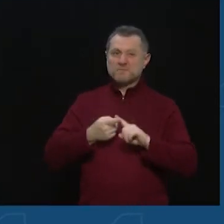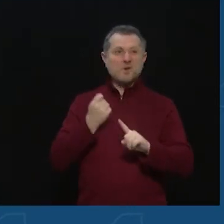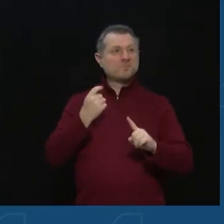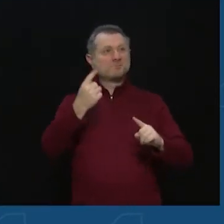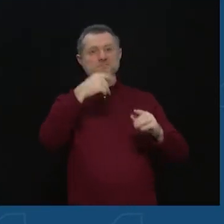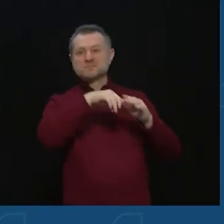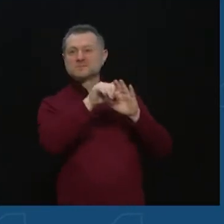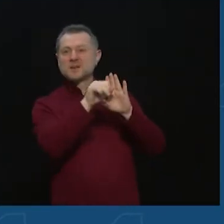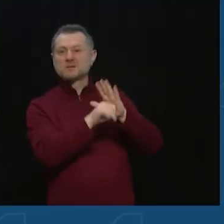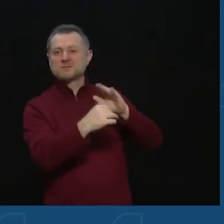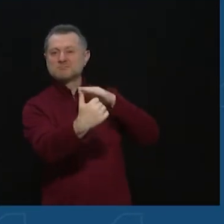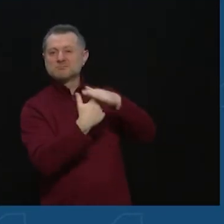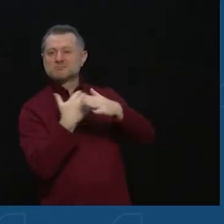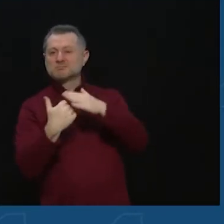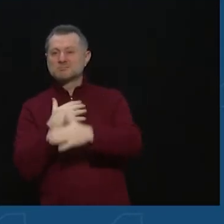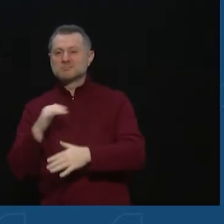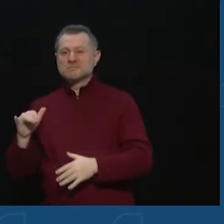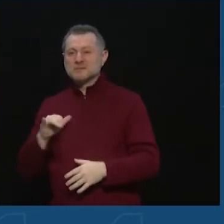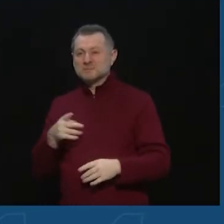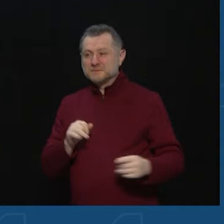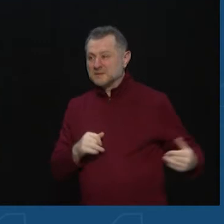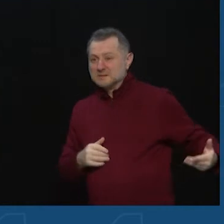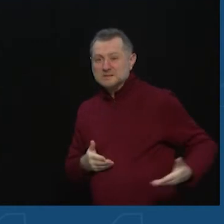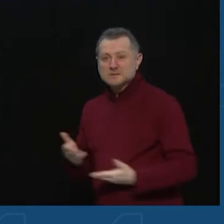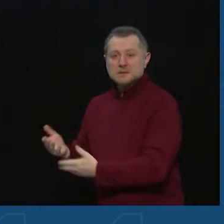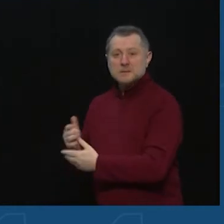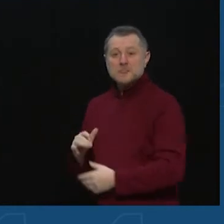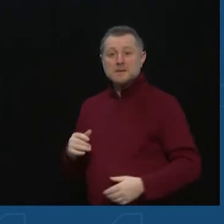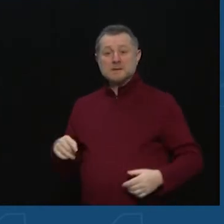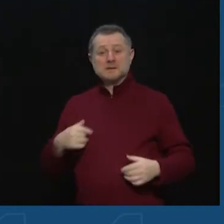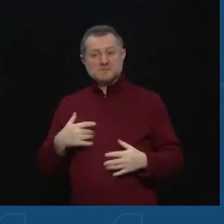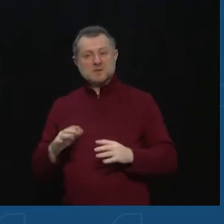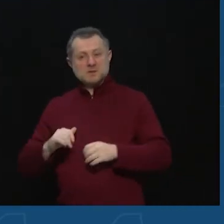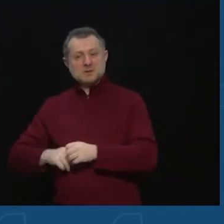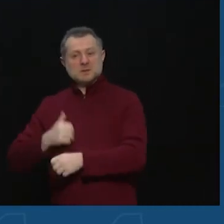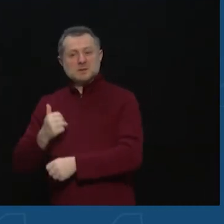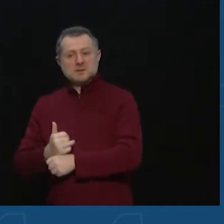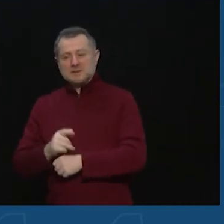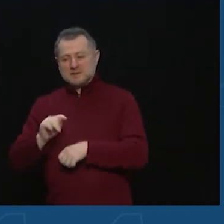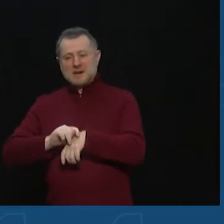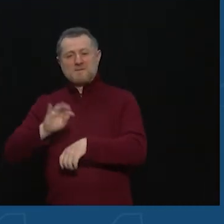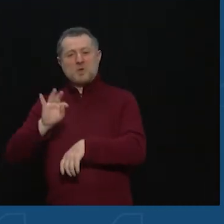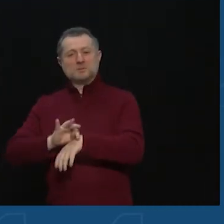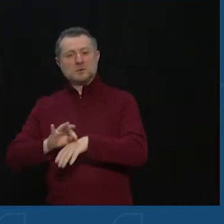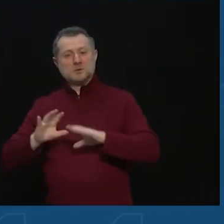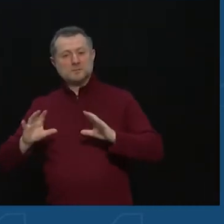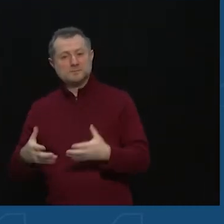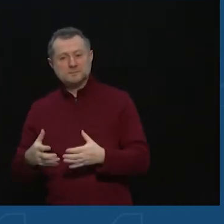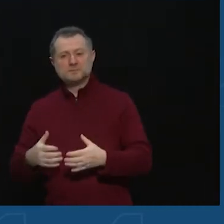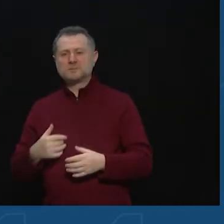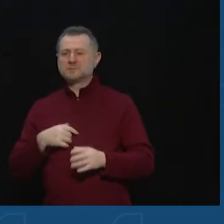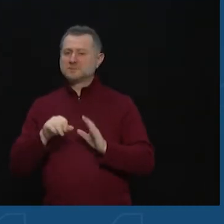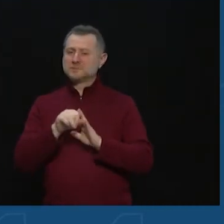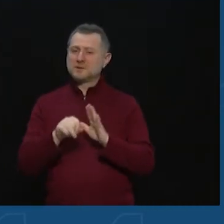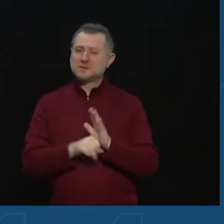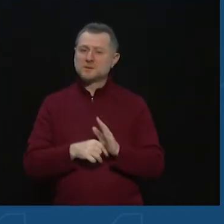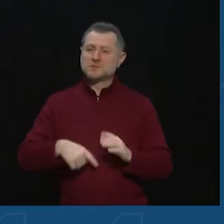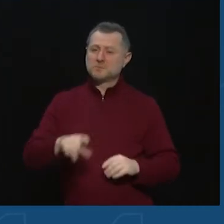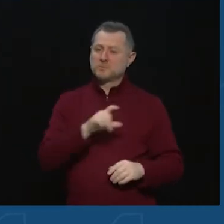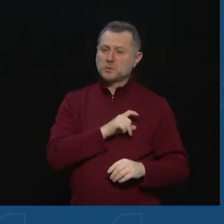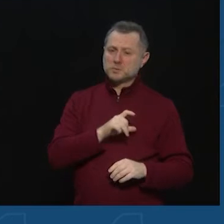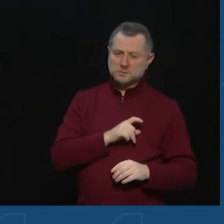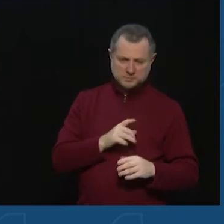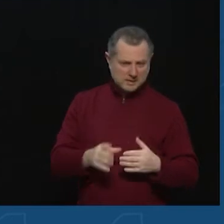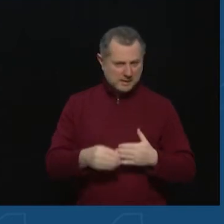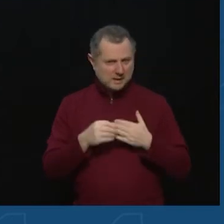Pennsylvania. And I put together a task force led by our state police with other states to